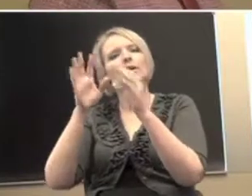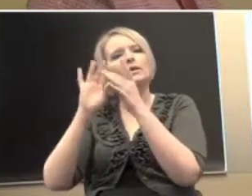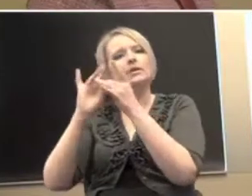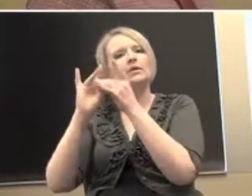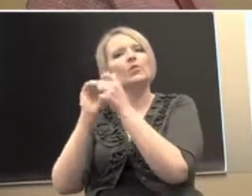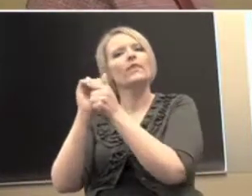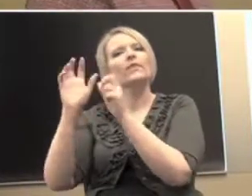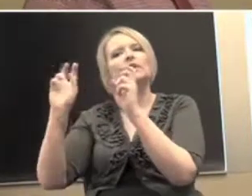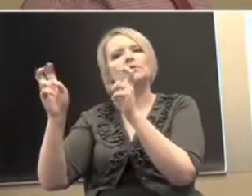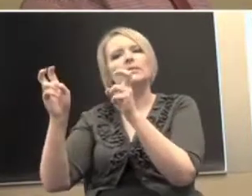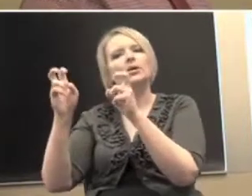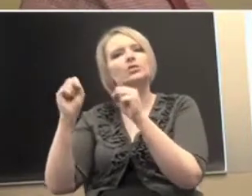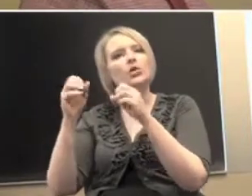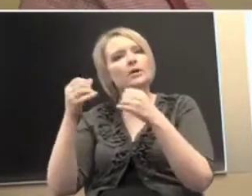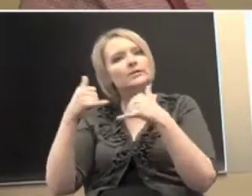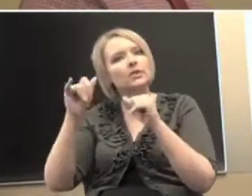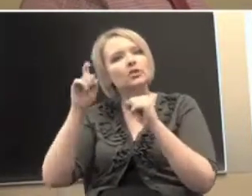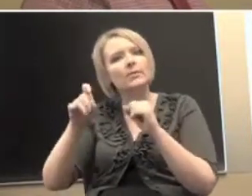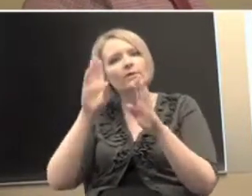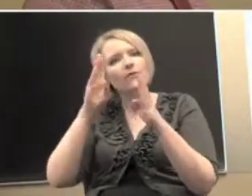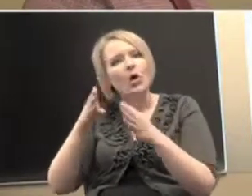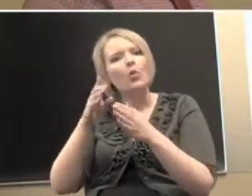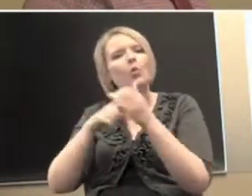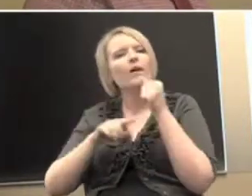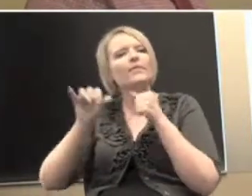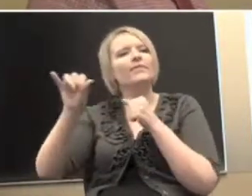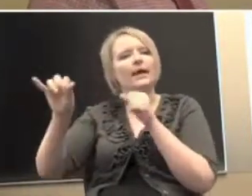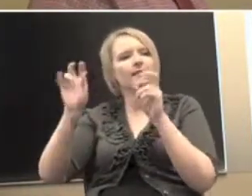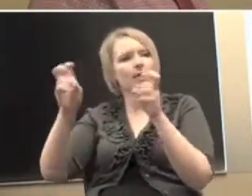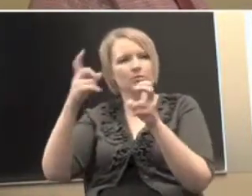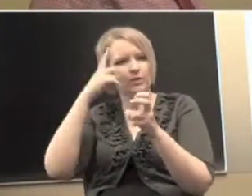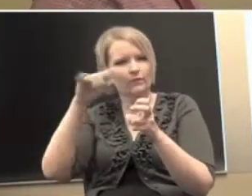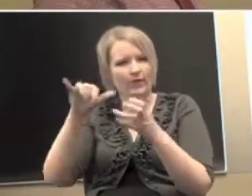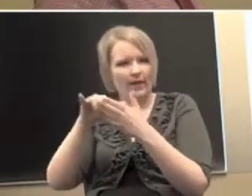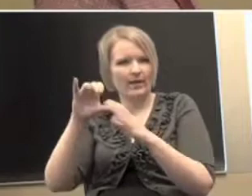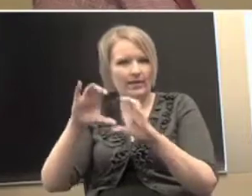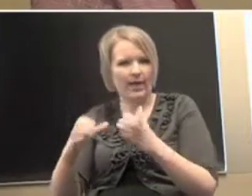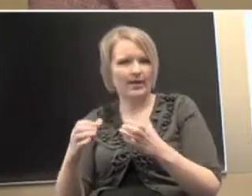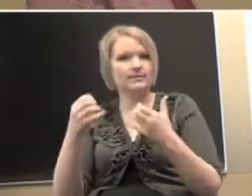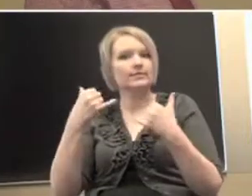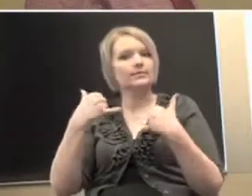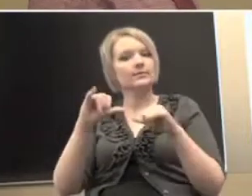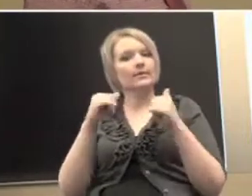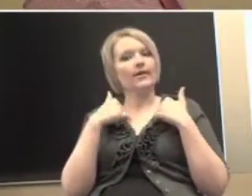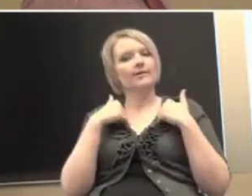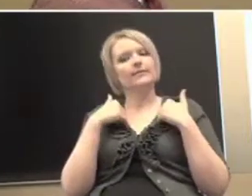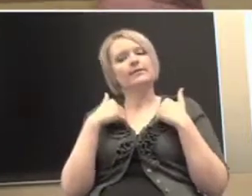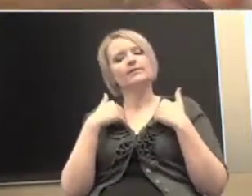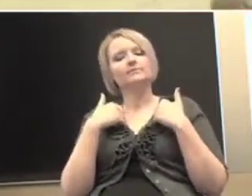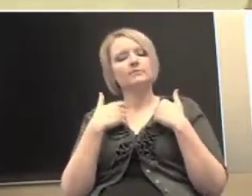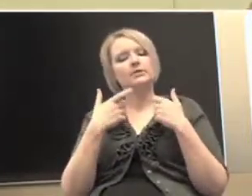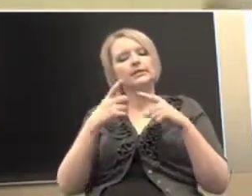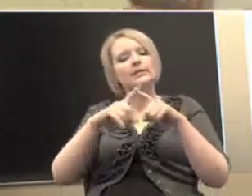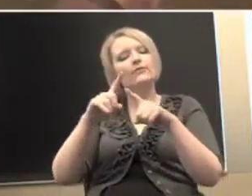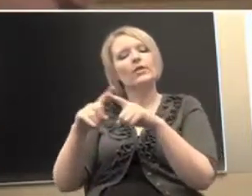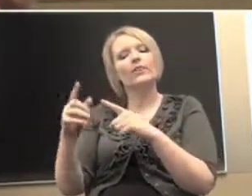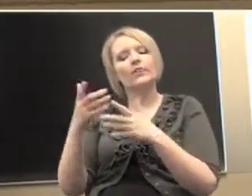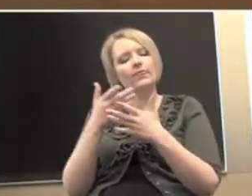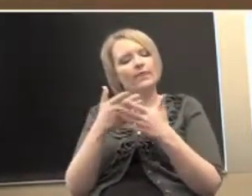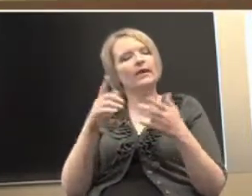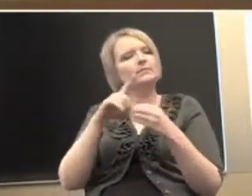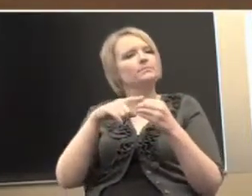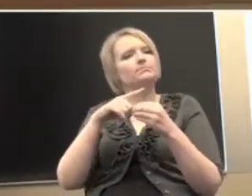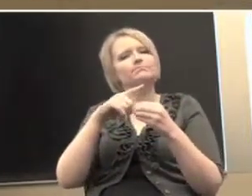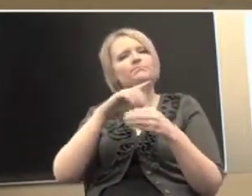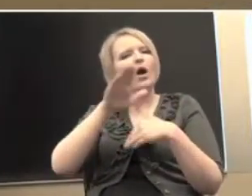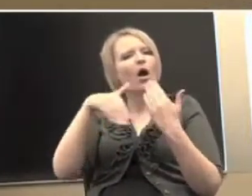want him to be focused on what the subject is at the time, so that, and it still has just different things that are relating to math, or different things